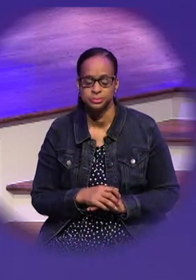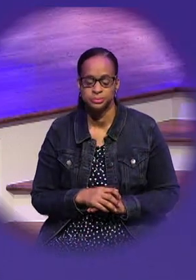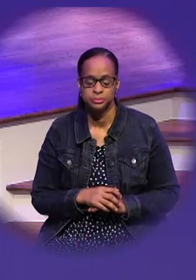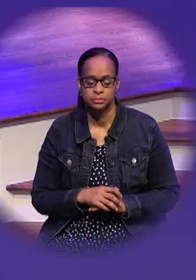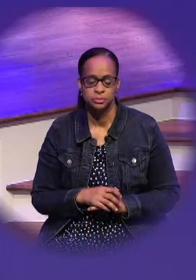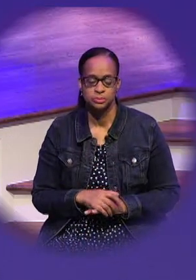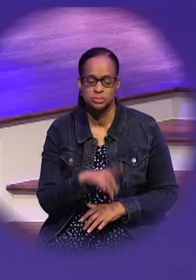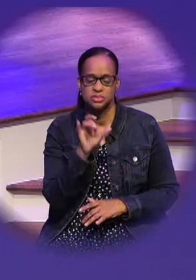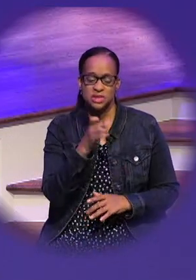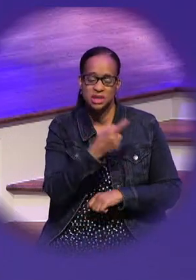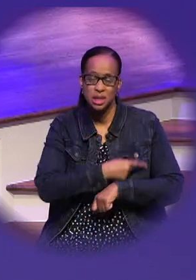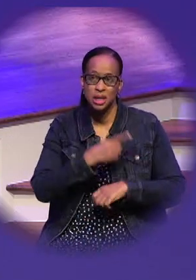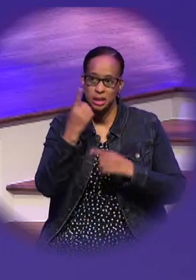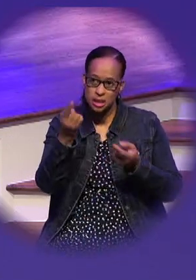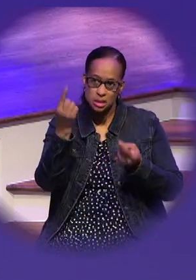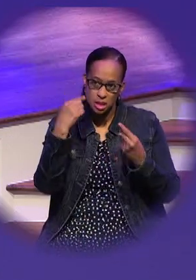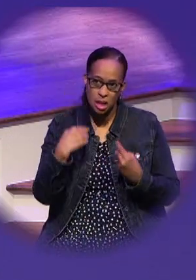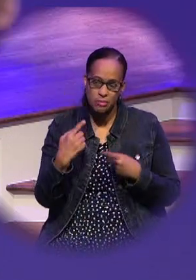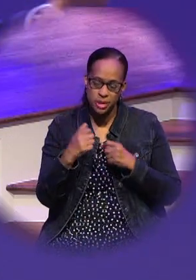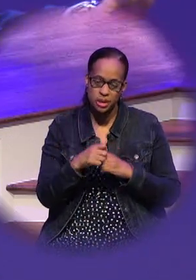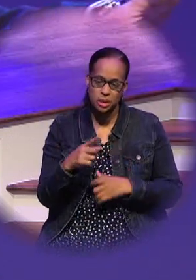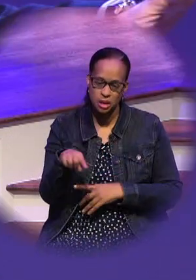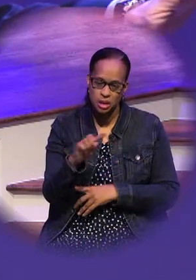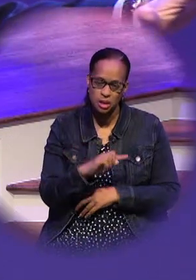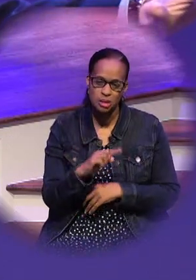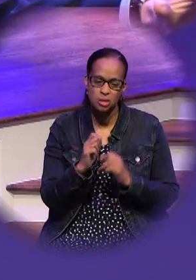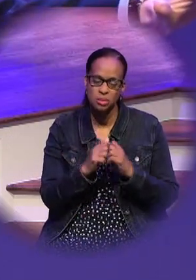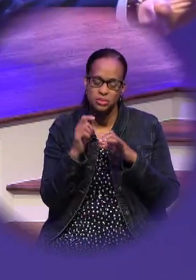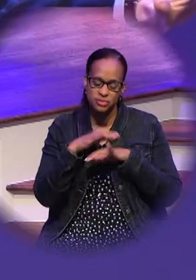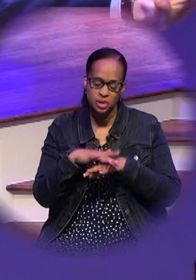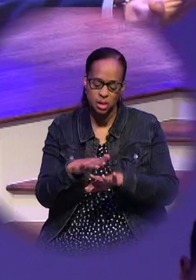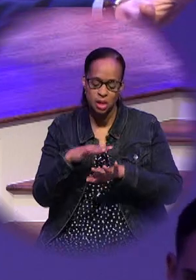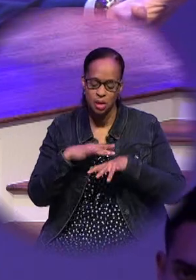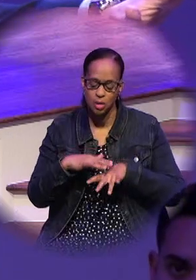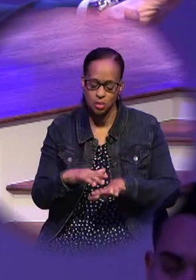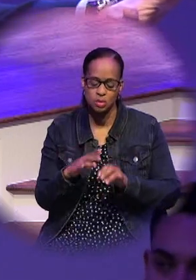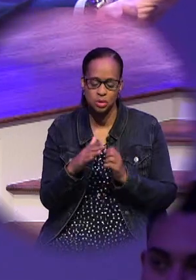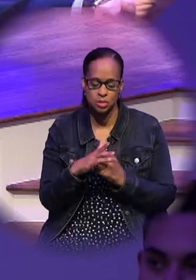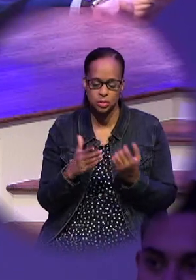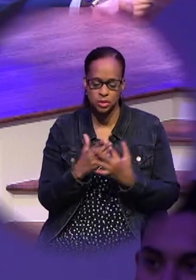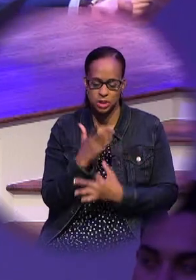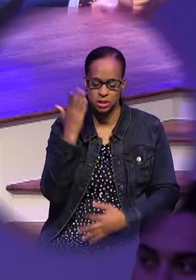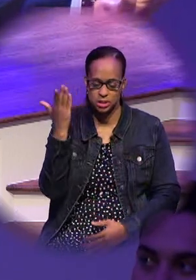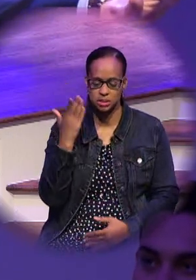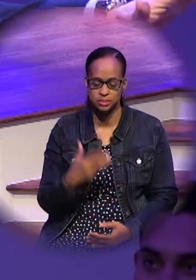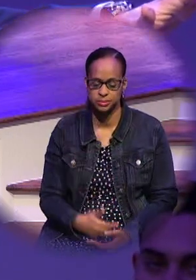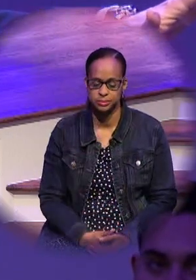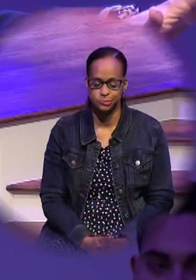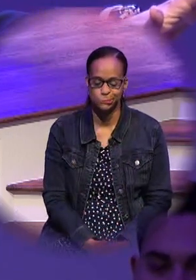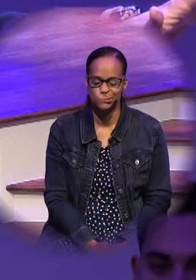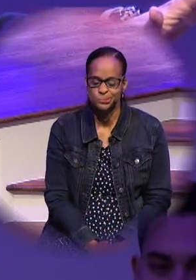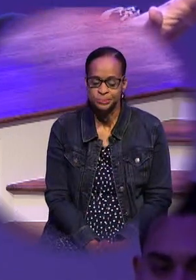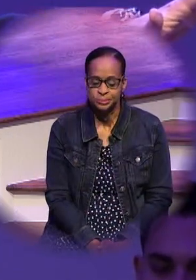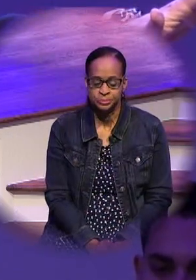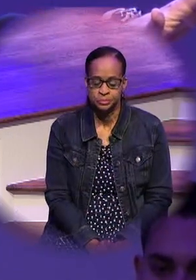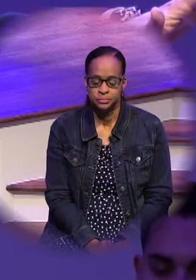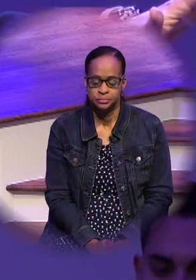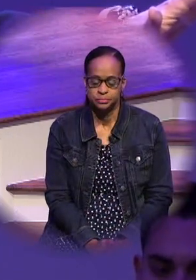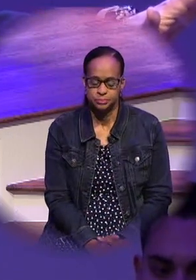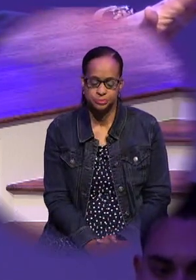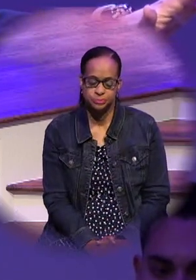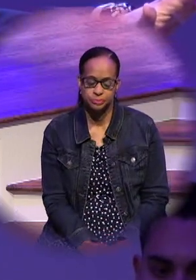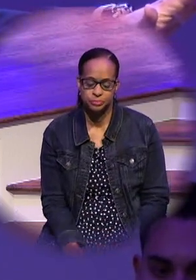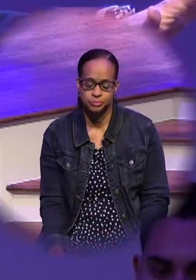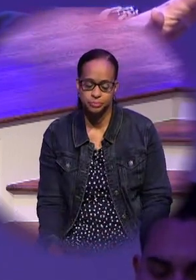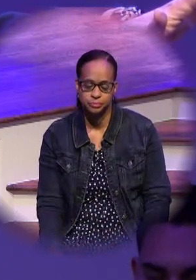day is coming when the Spirit of God will blow through this world and dead bones will